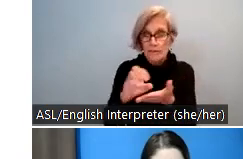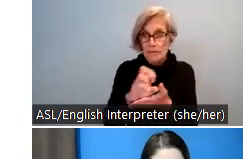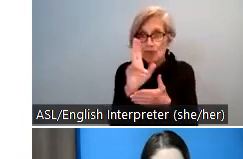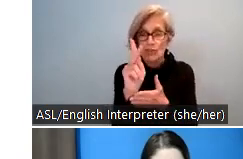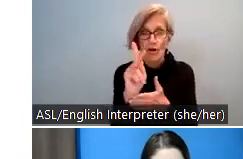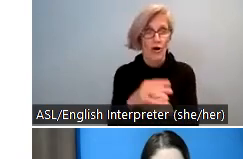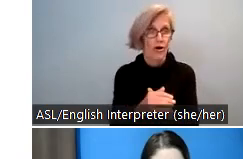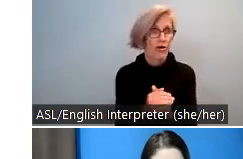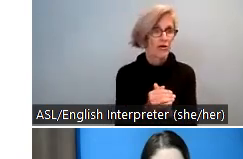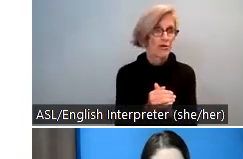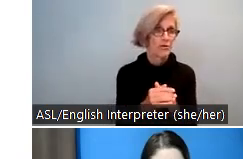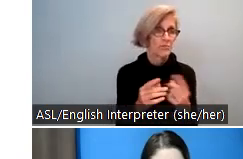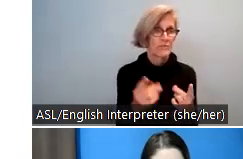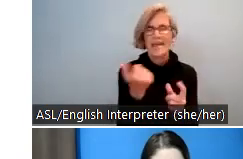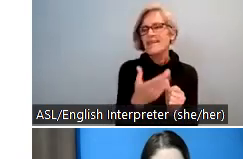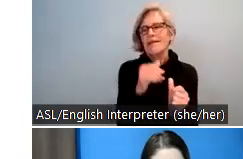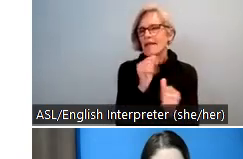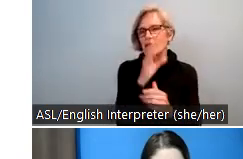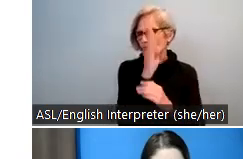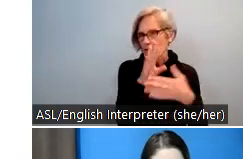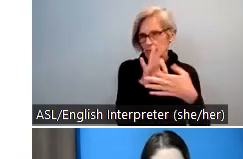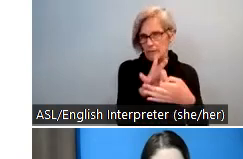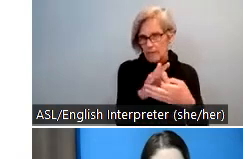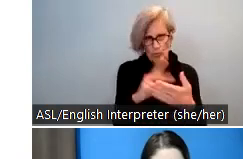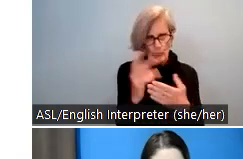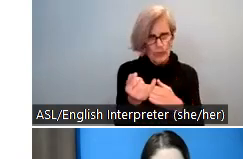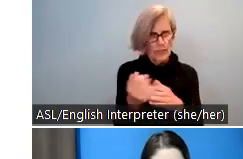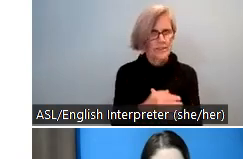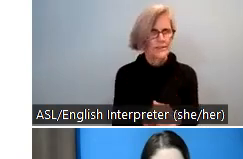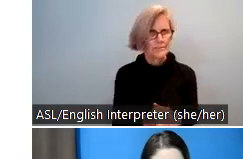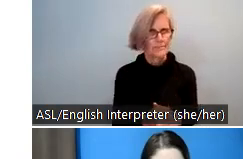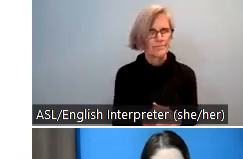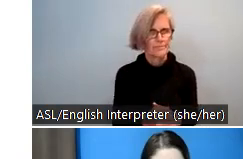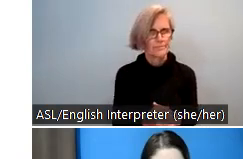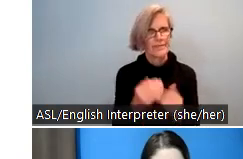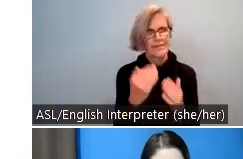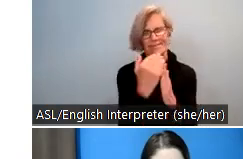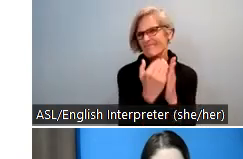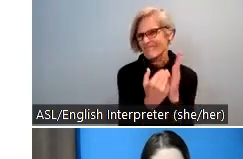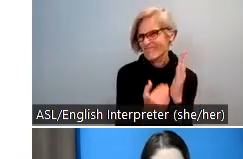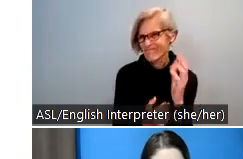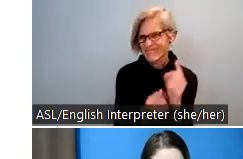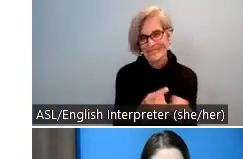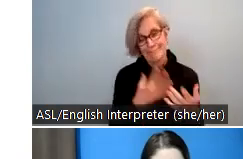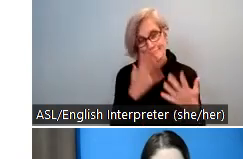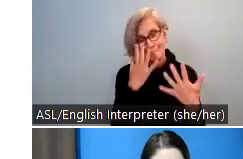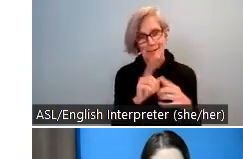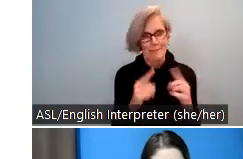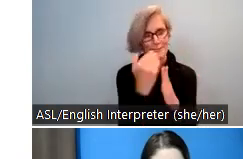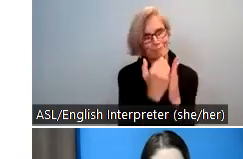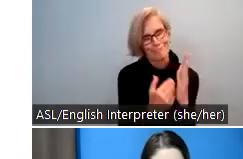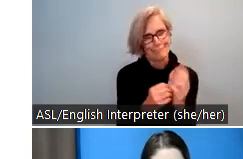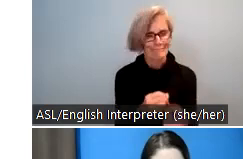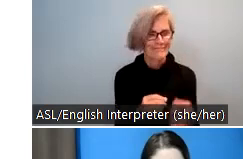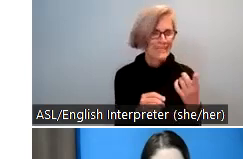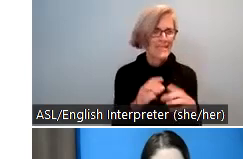project. And then finally, and this is a long list, unfortunately, but implementation of a study